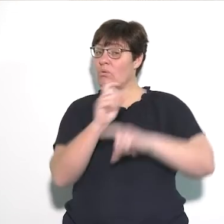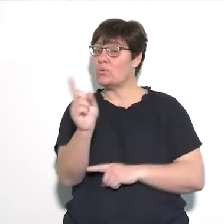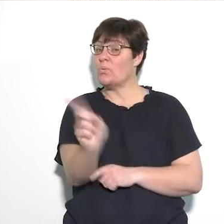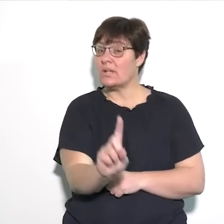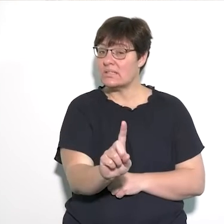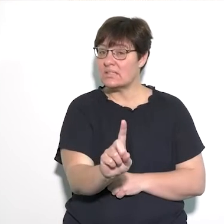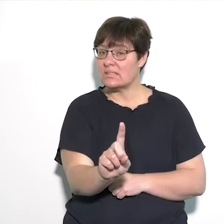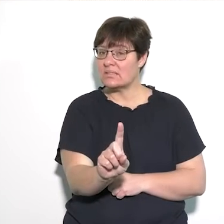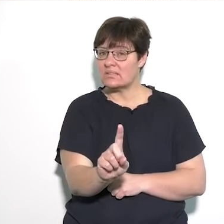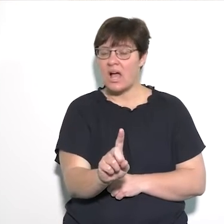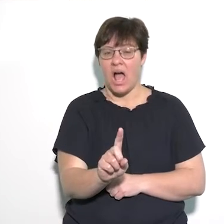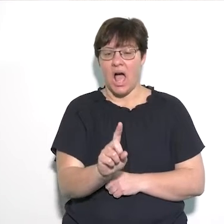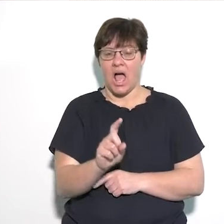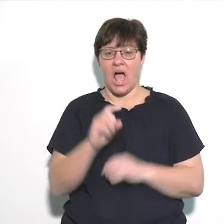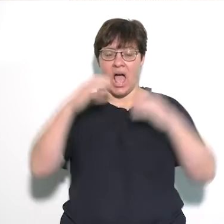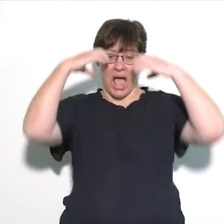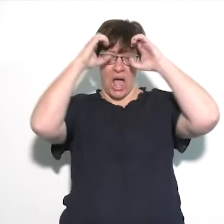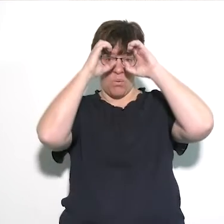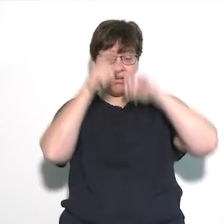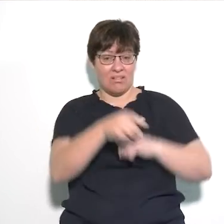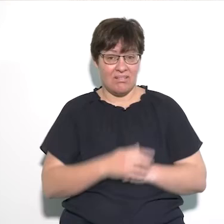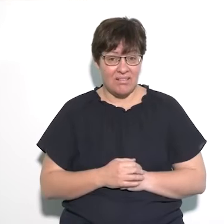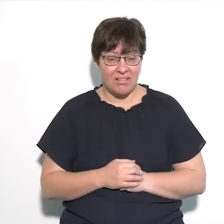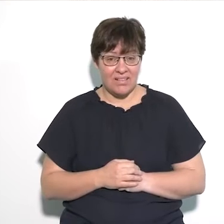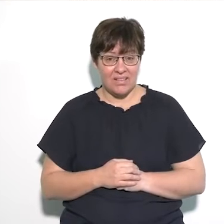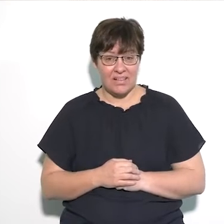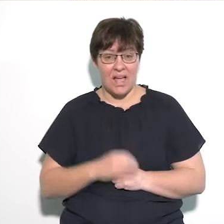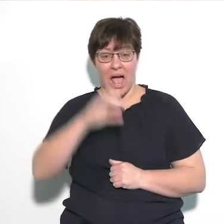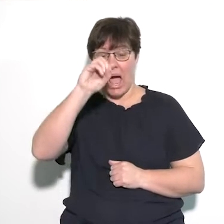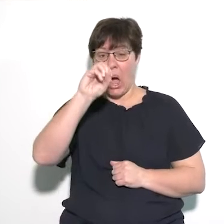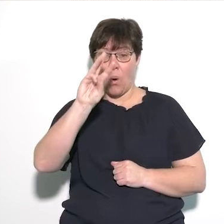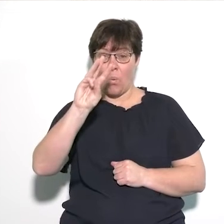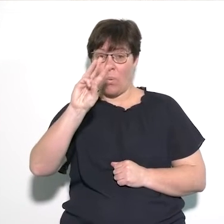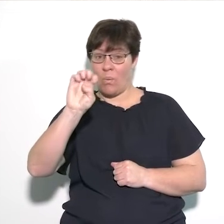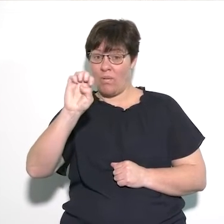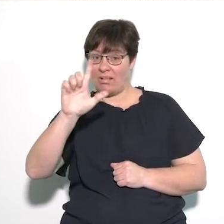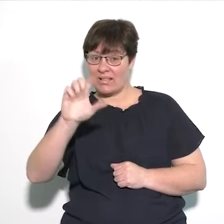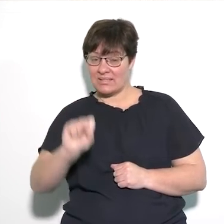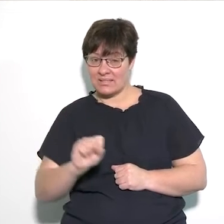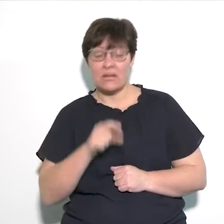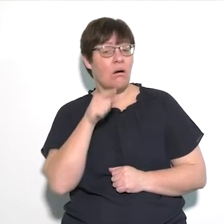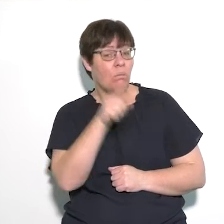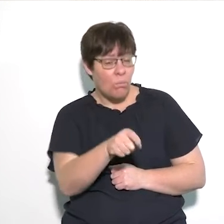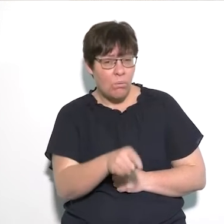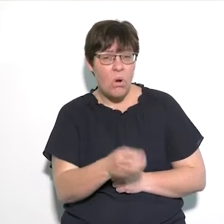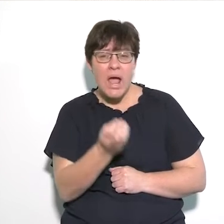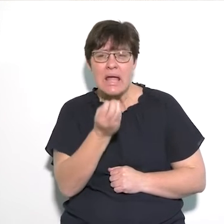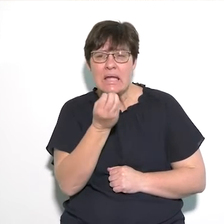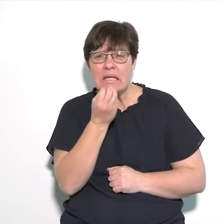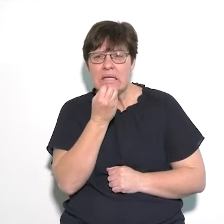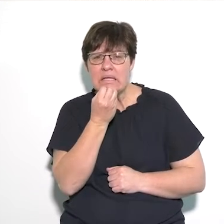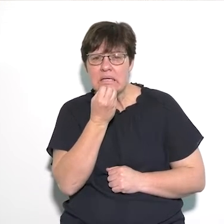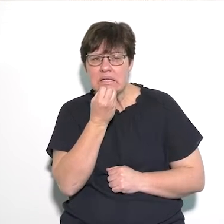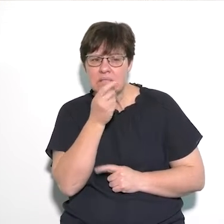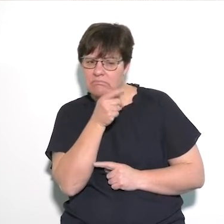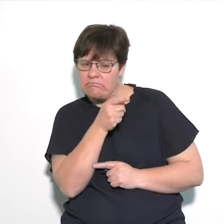be talking about owls. Owls are really important. They eat things that we